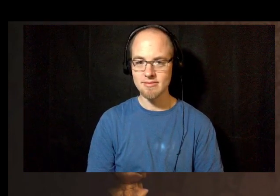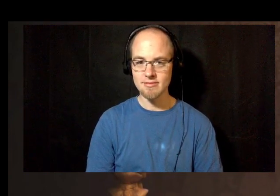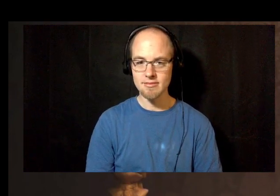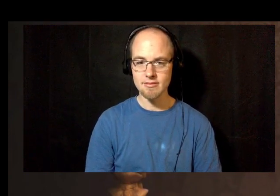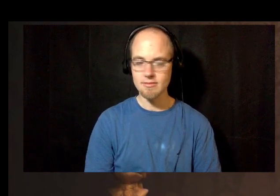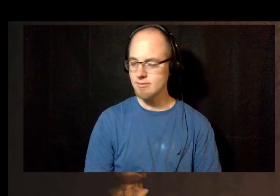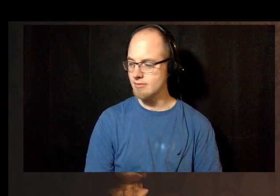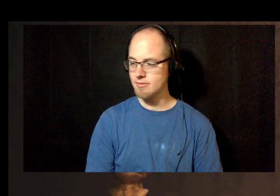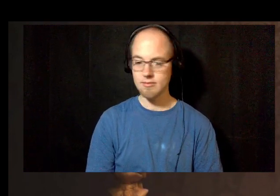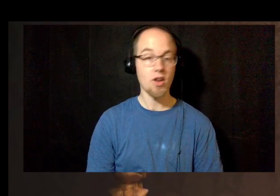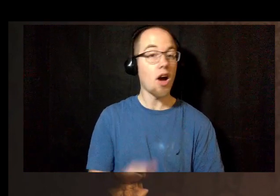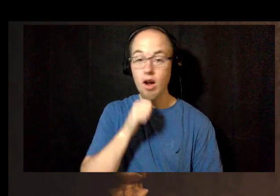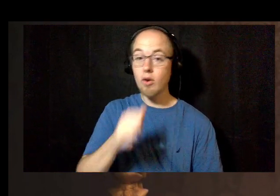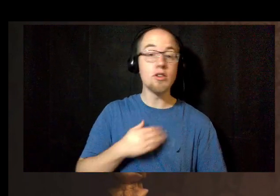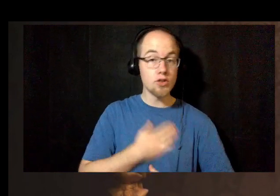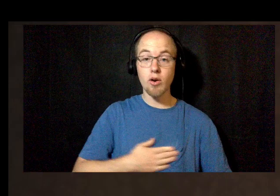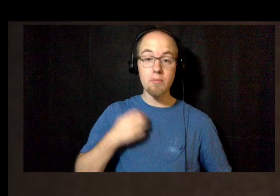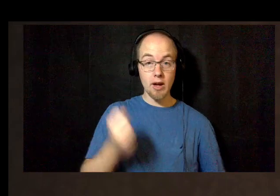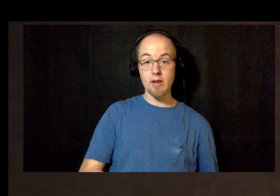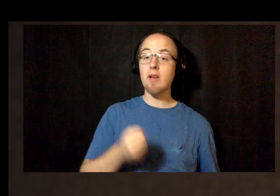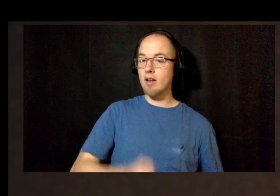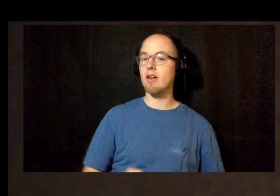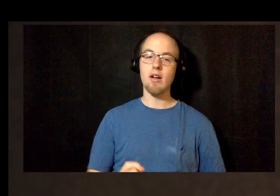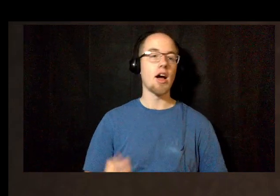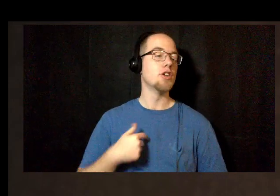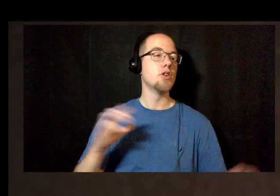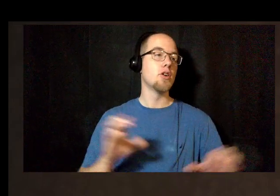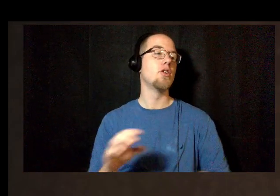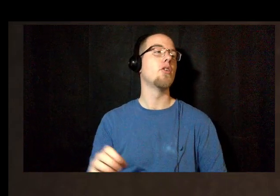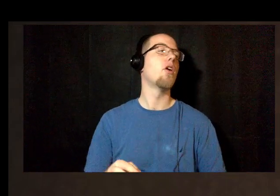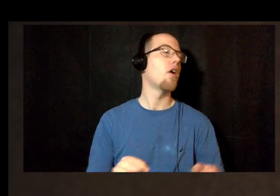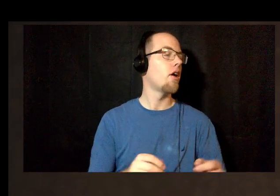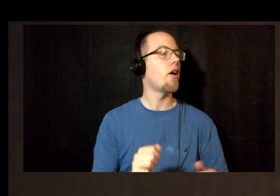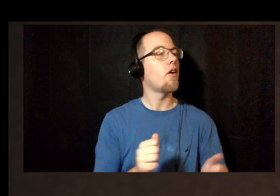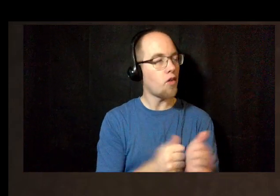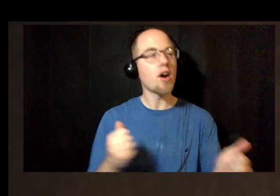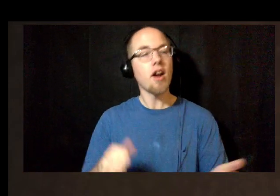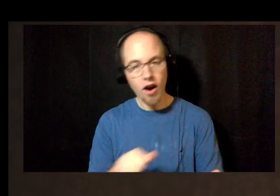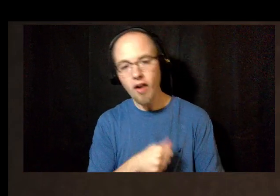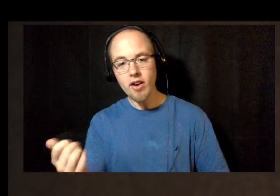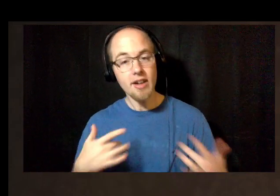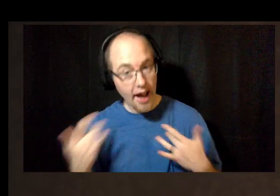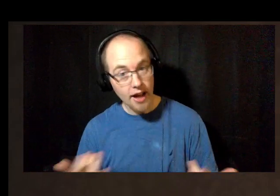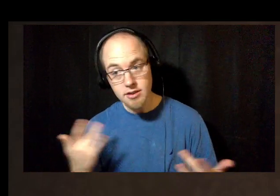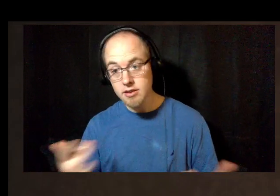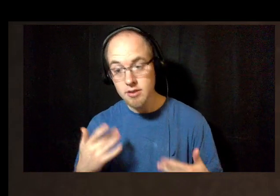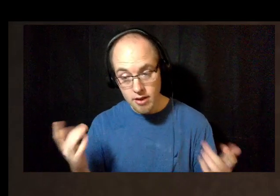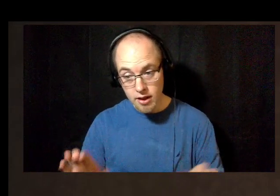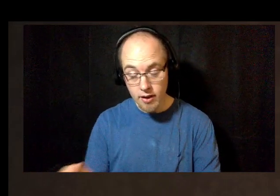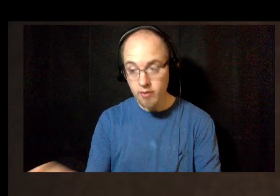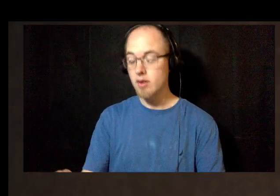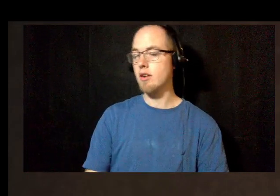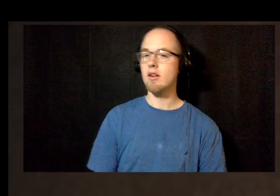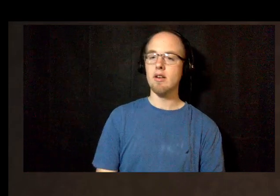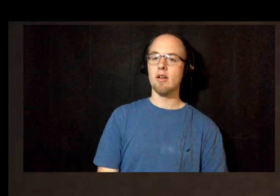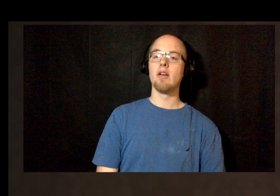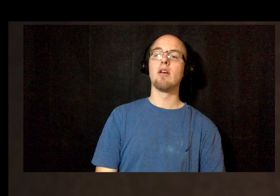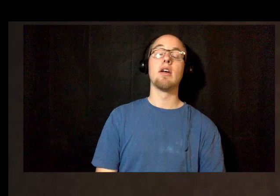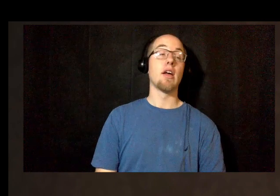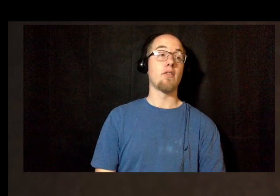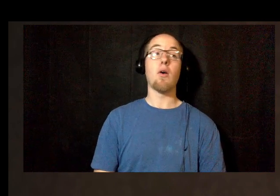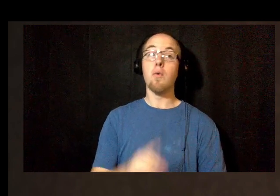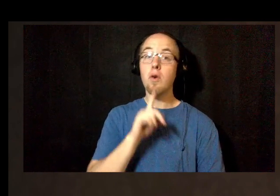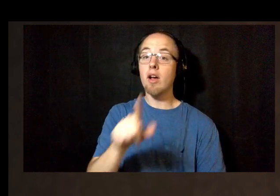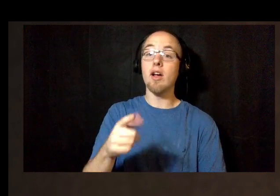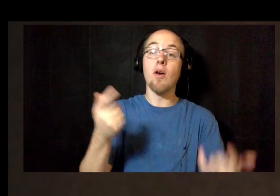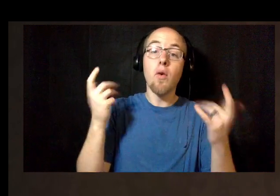I don't even enjoy masturbating anymore. I just do it to avoid other tasks. And if it's something I really don't want to